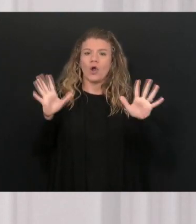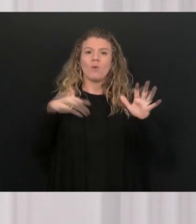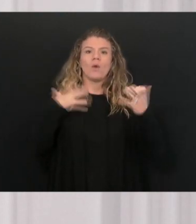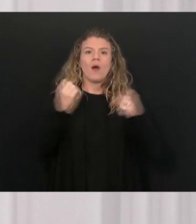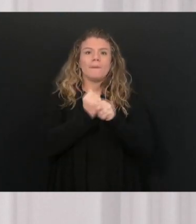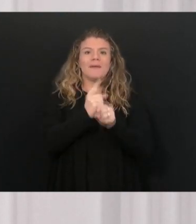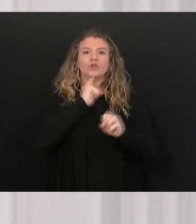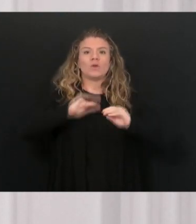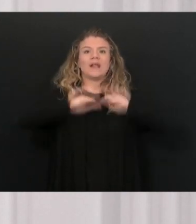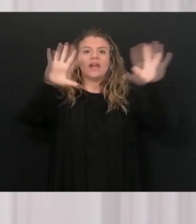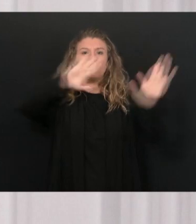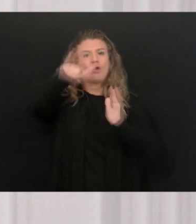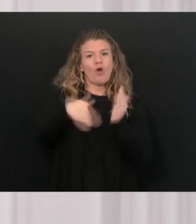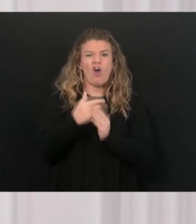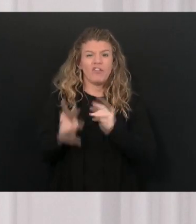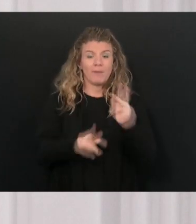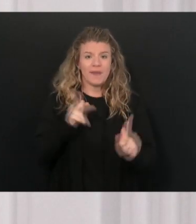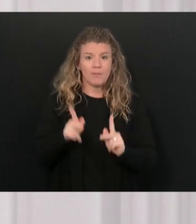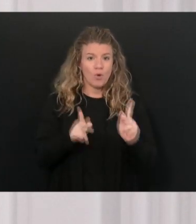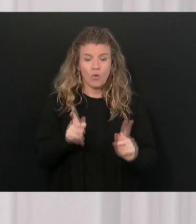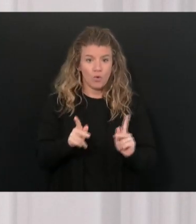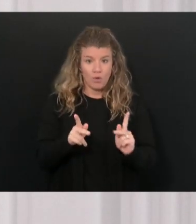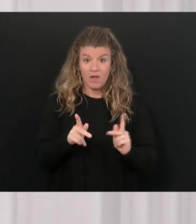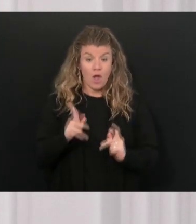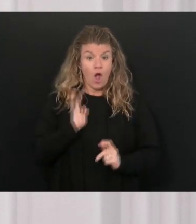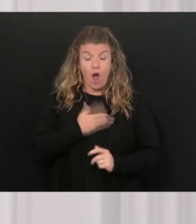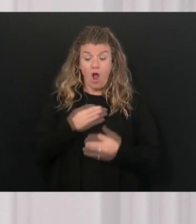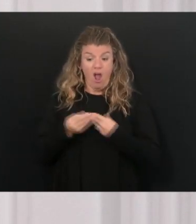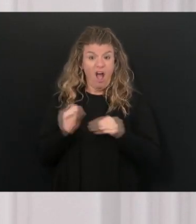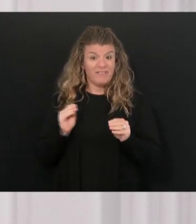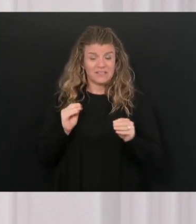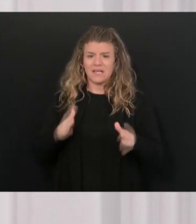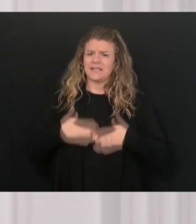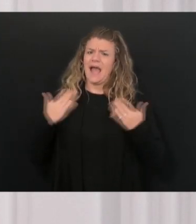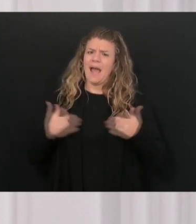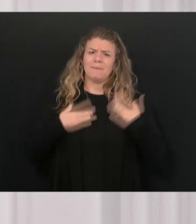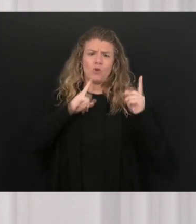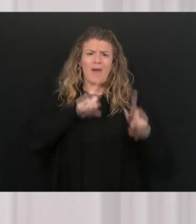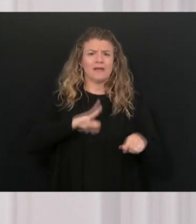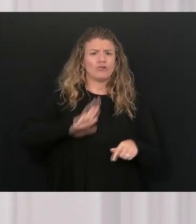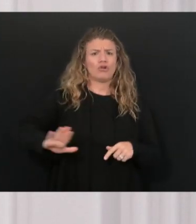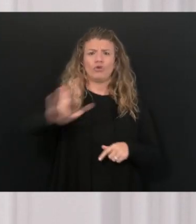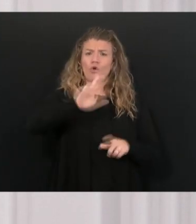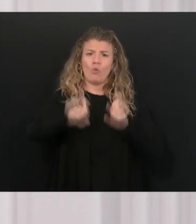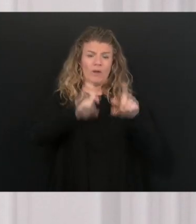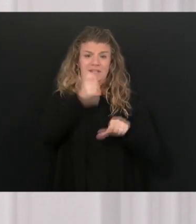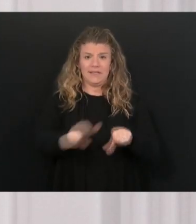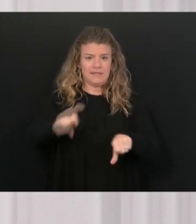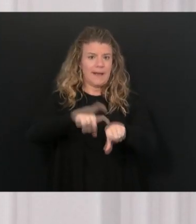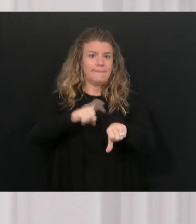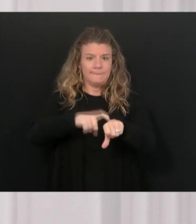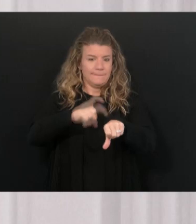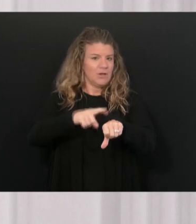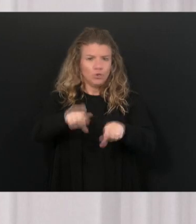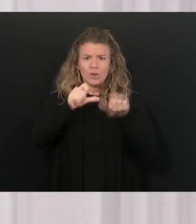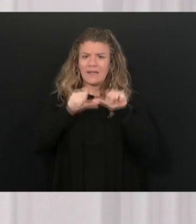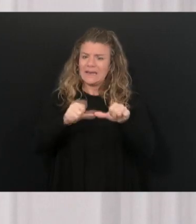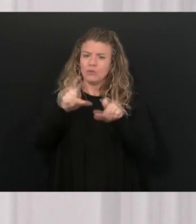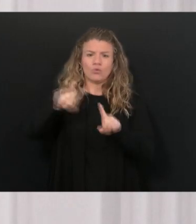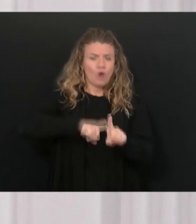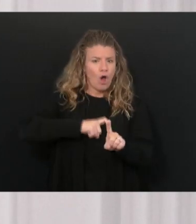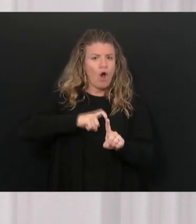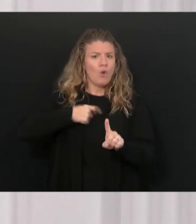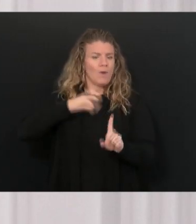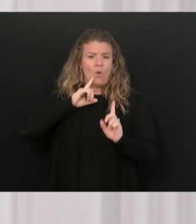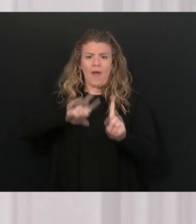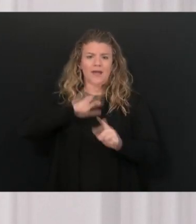able to clarify that. The governor's office is always happy to take any questions or concerns that members have, and we ask you to continue to reach out to us, and we'll try to